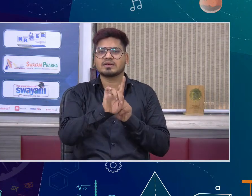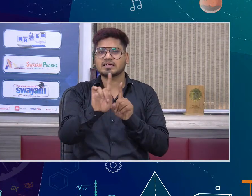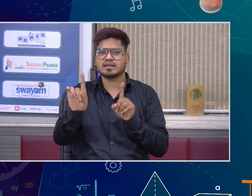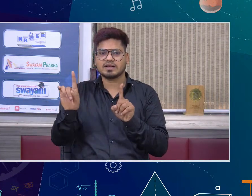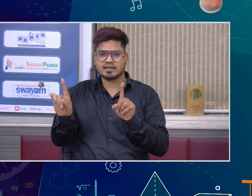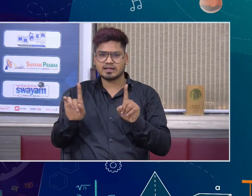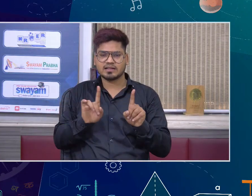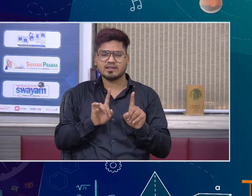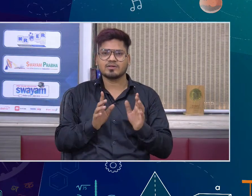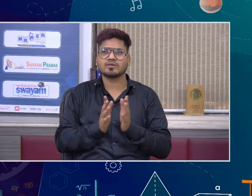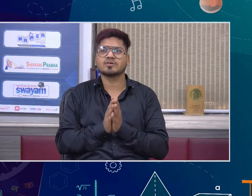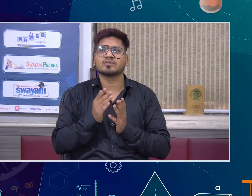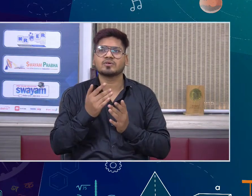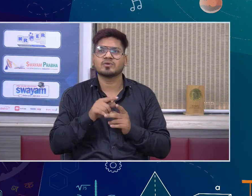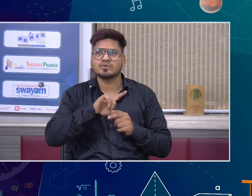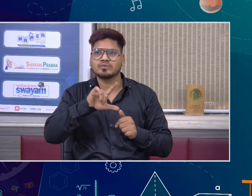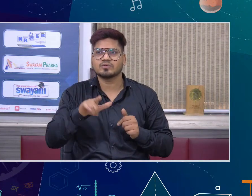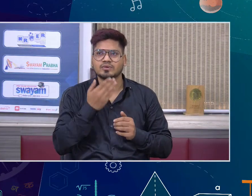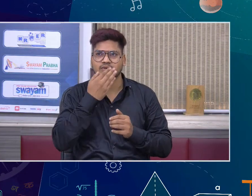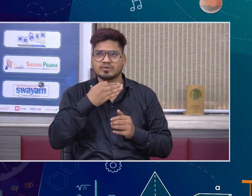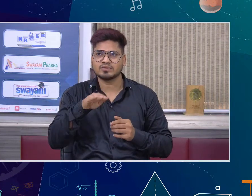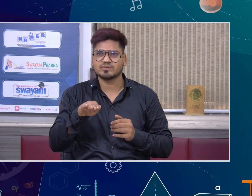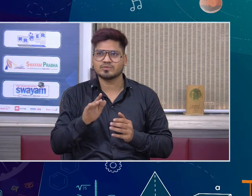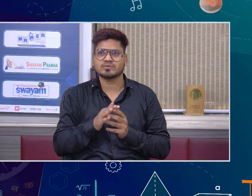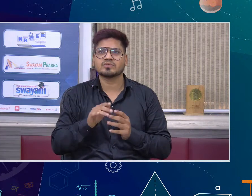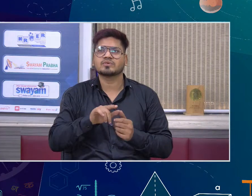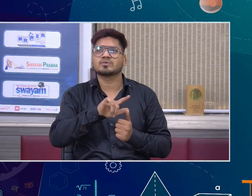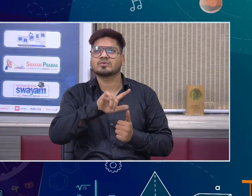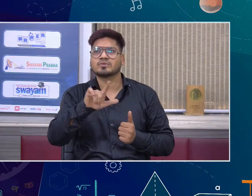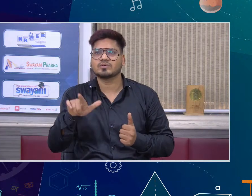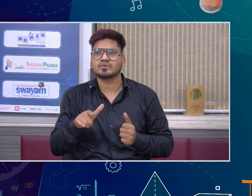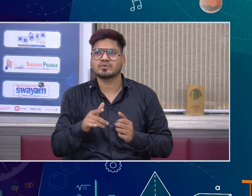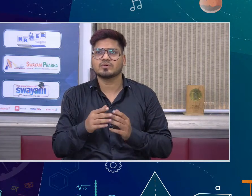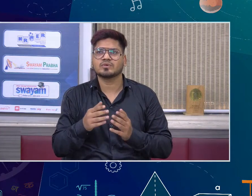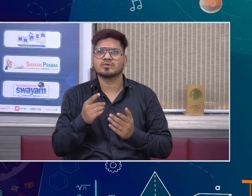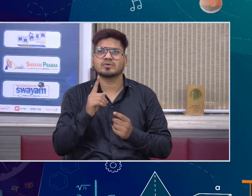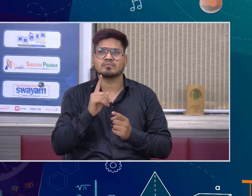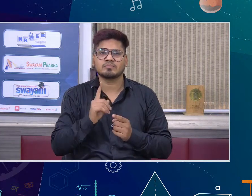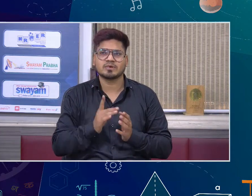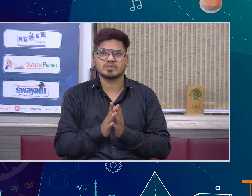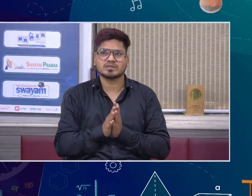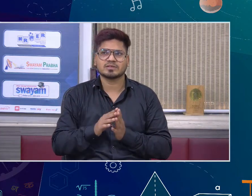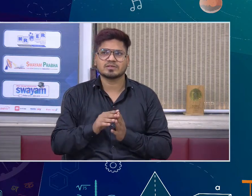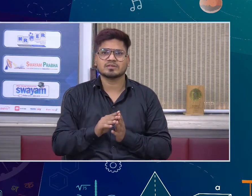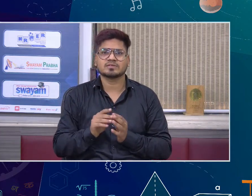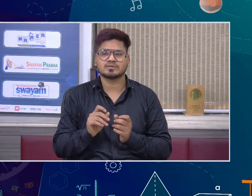of all children and we have to think about it other things.